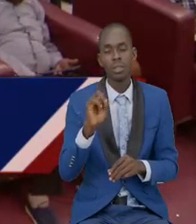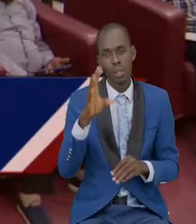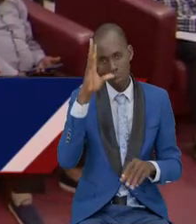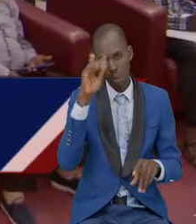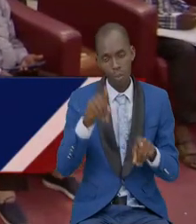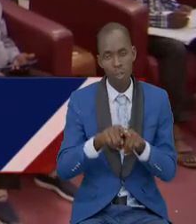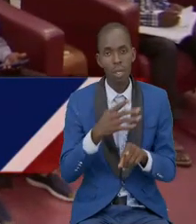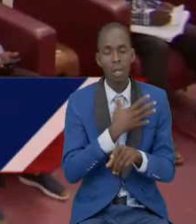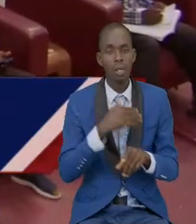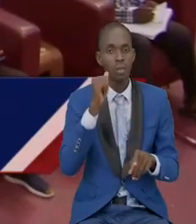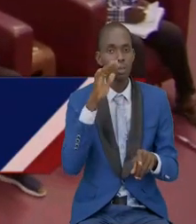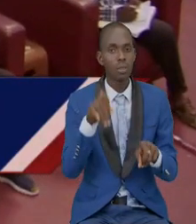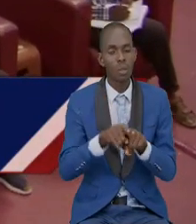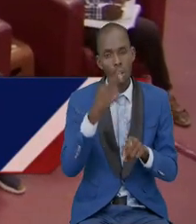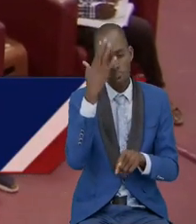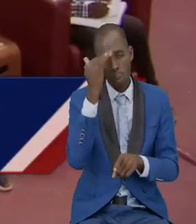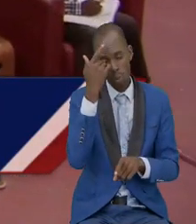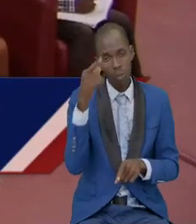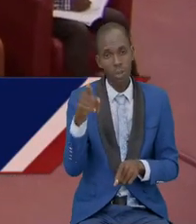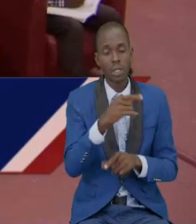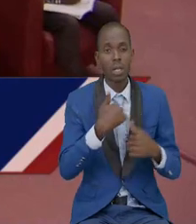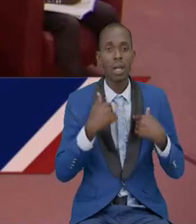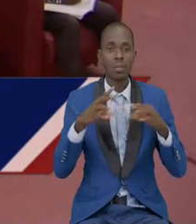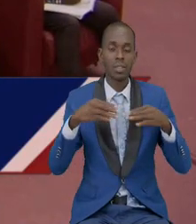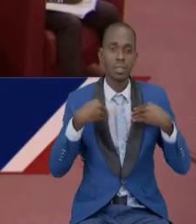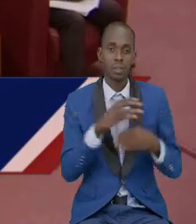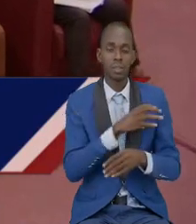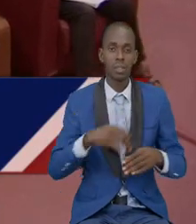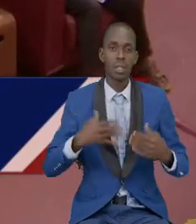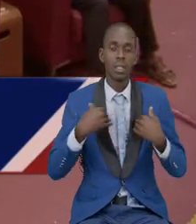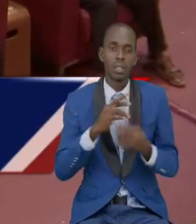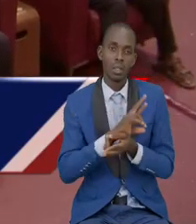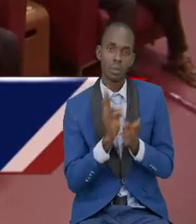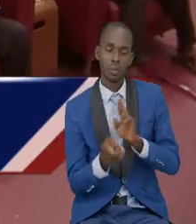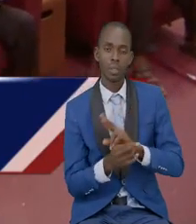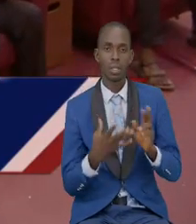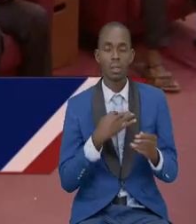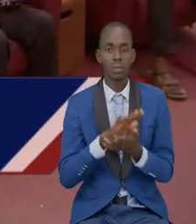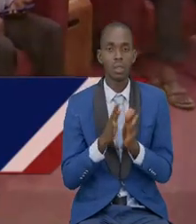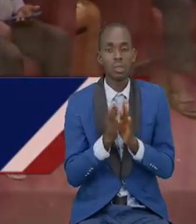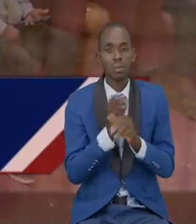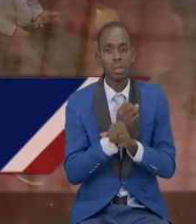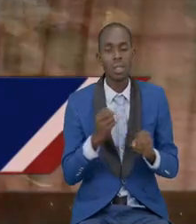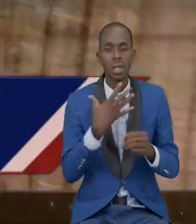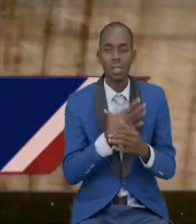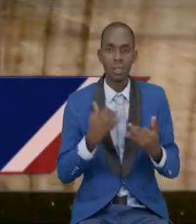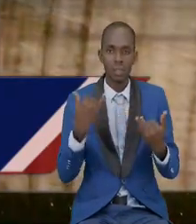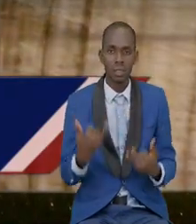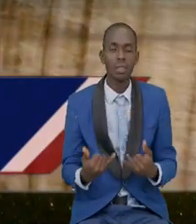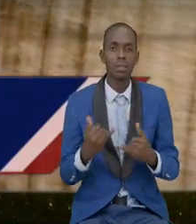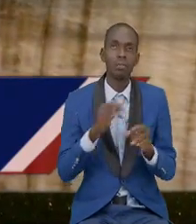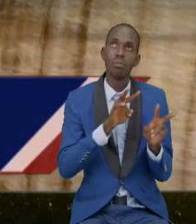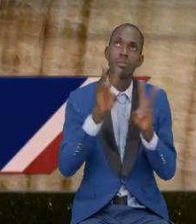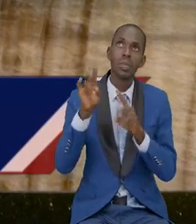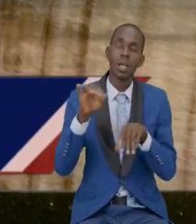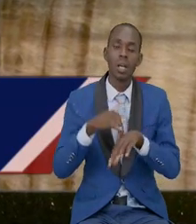had believed on the Lord Jesus Christ as the Savior, as the only Savior, as the sufficient